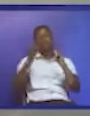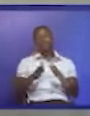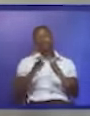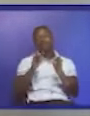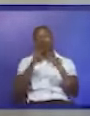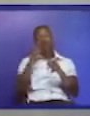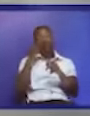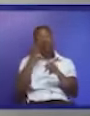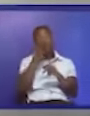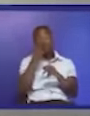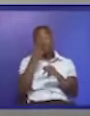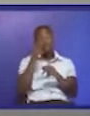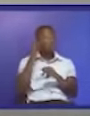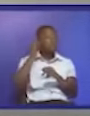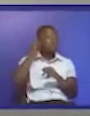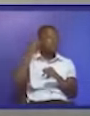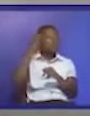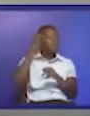hear.